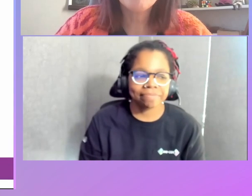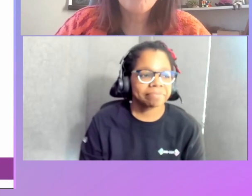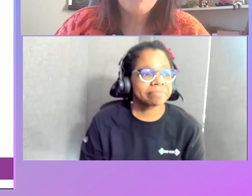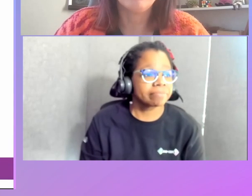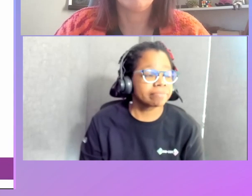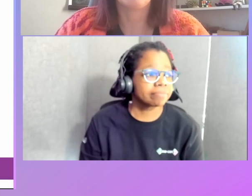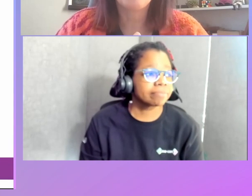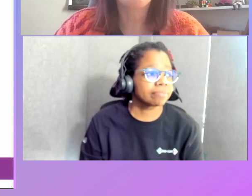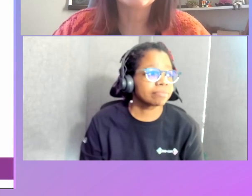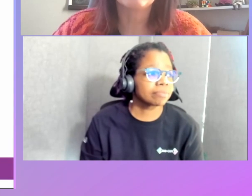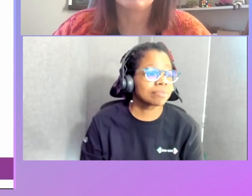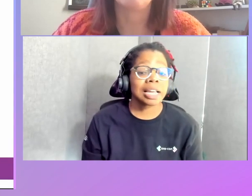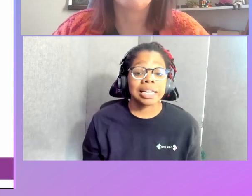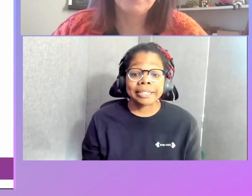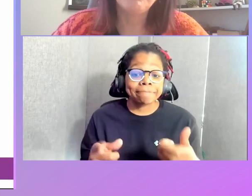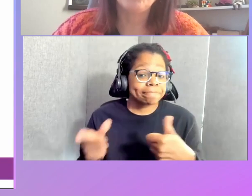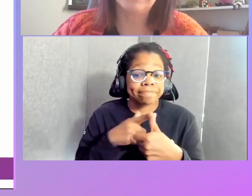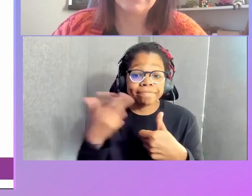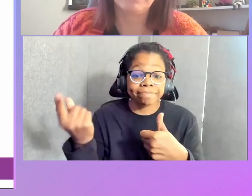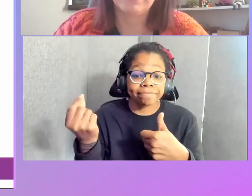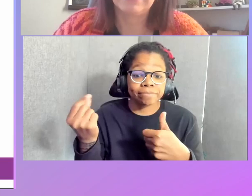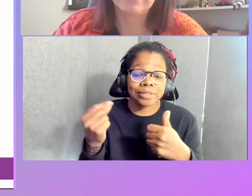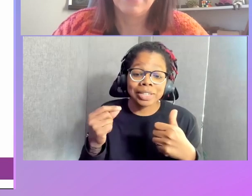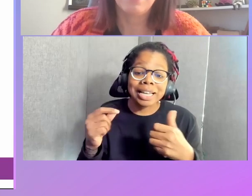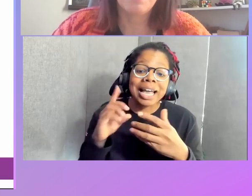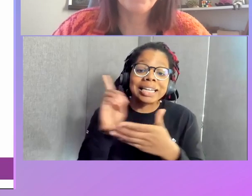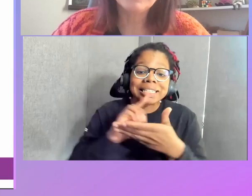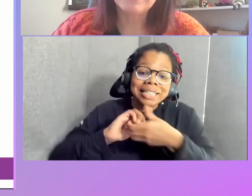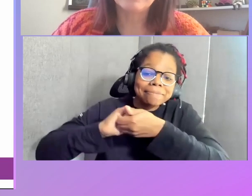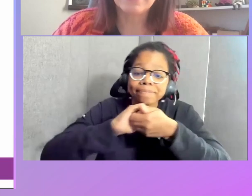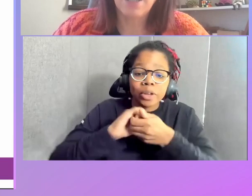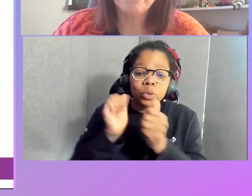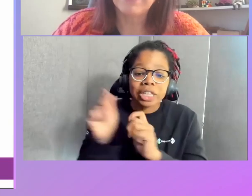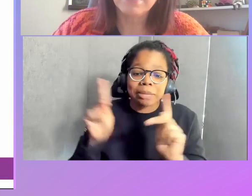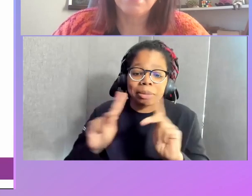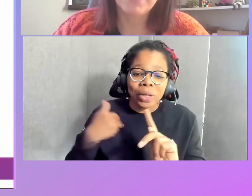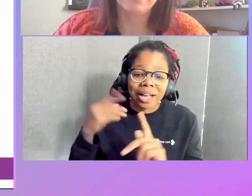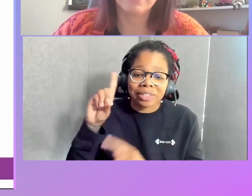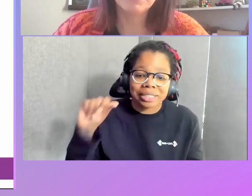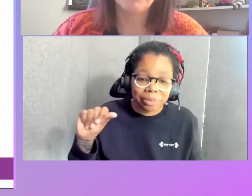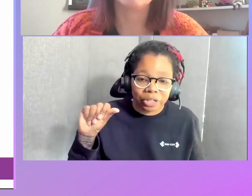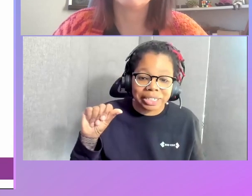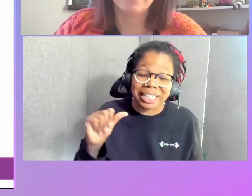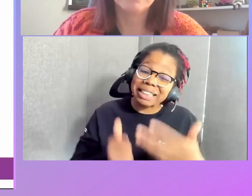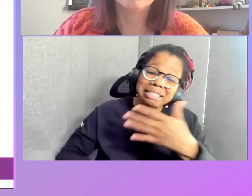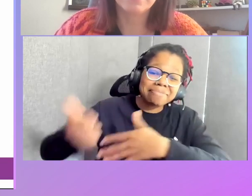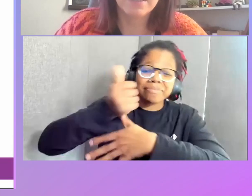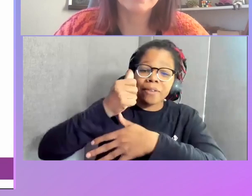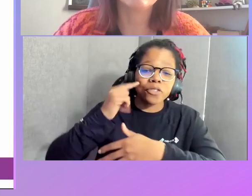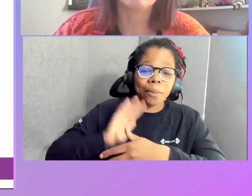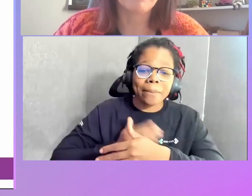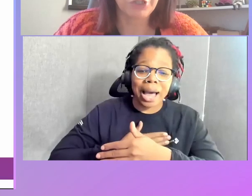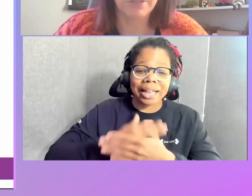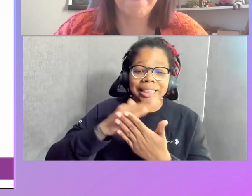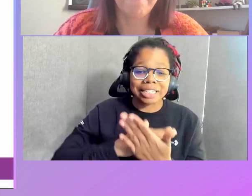So number one, co-design with people with disabilities. I put this at the top of my top 10 list because this